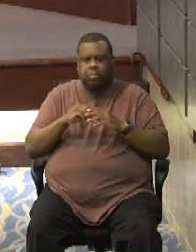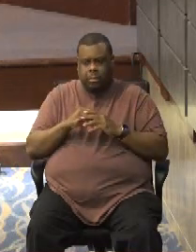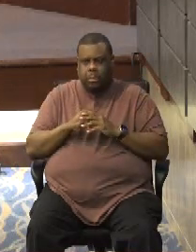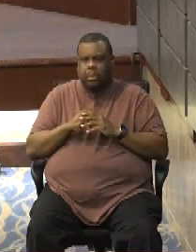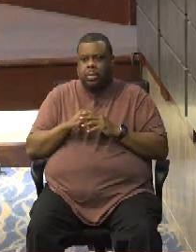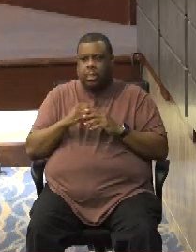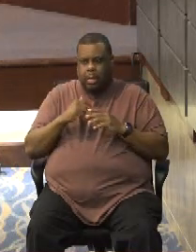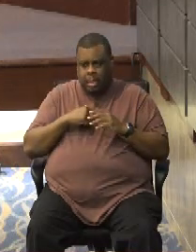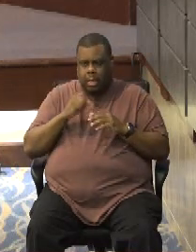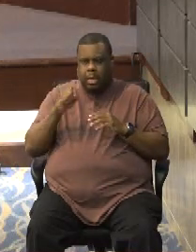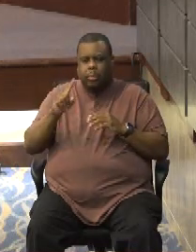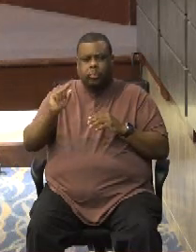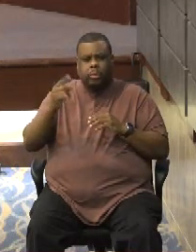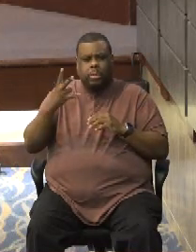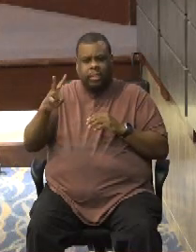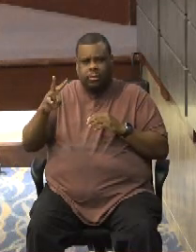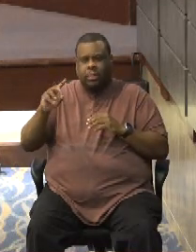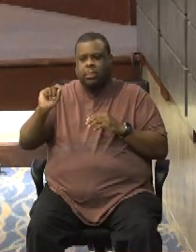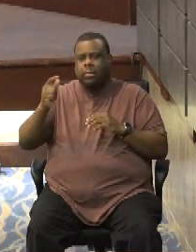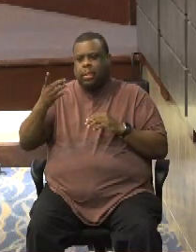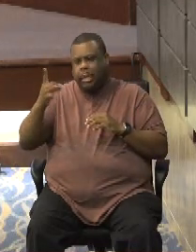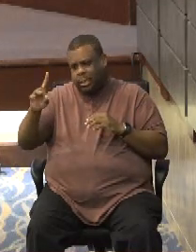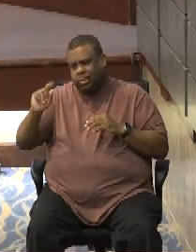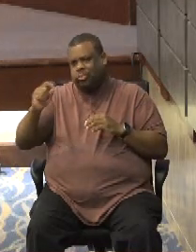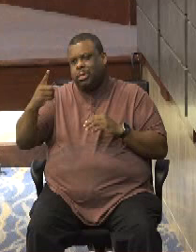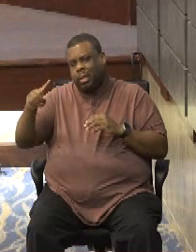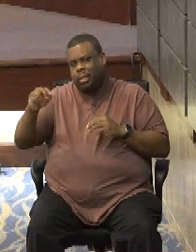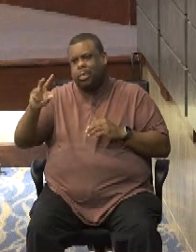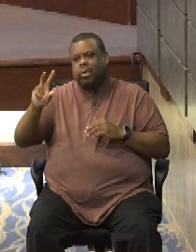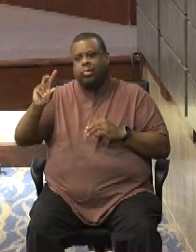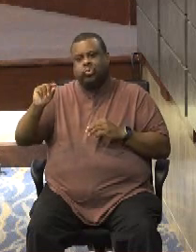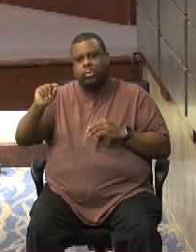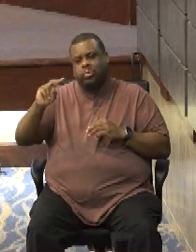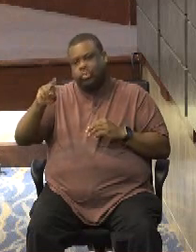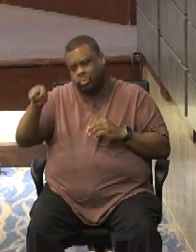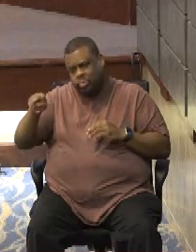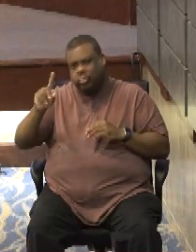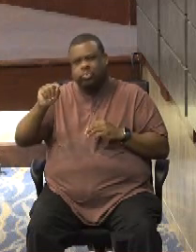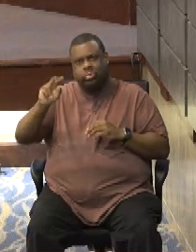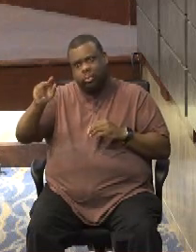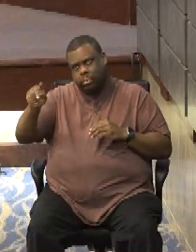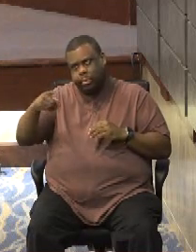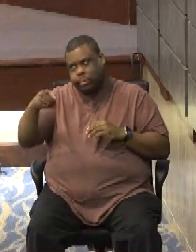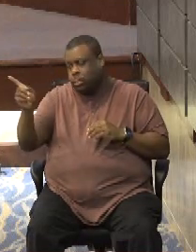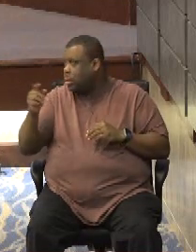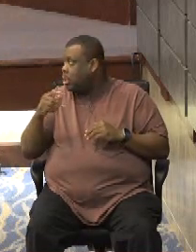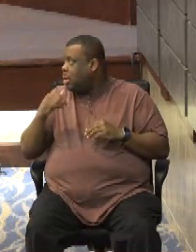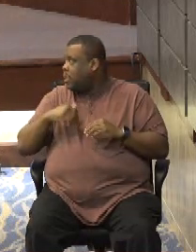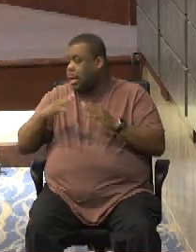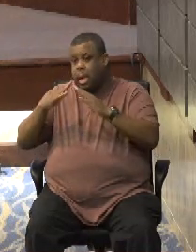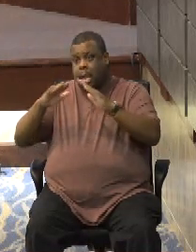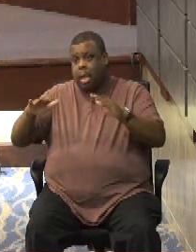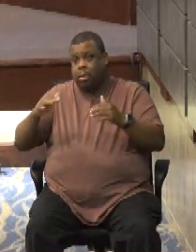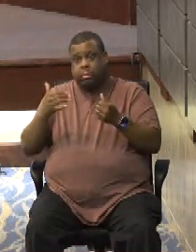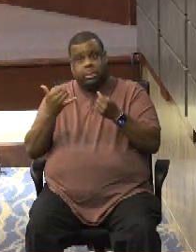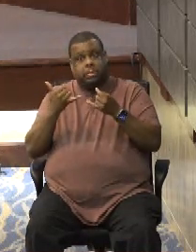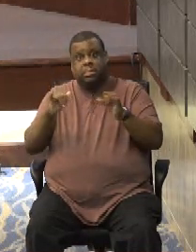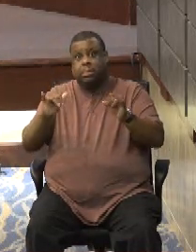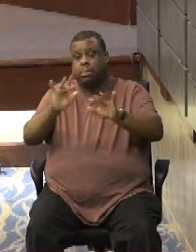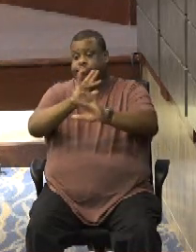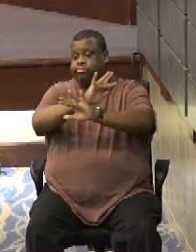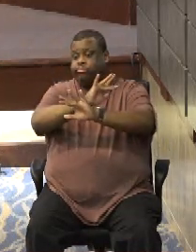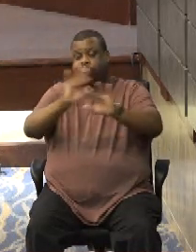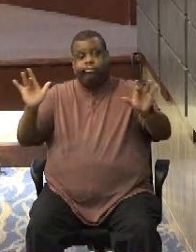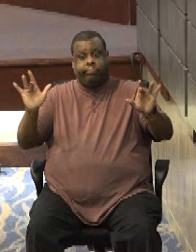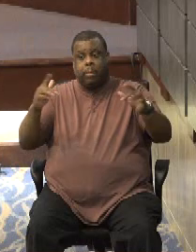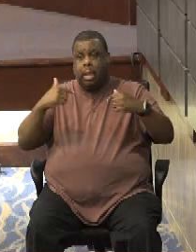records request in 2017, 18, 19, 20, 21, 22, 23. Right now the house is still vacant because I have not